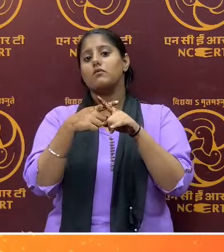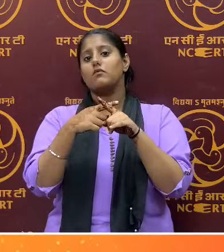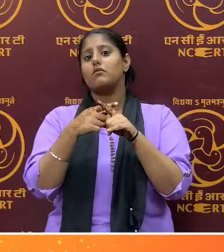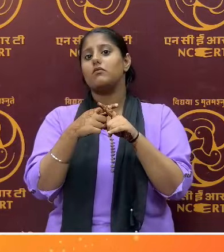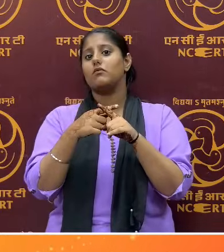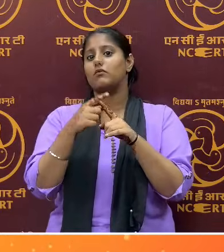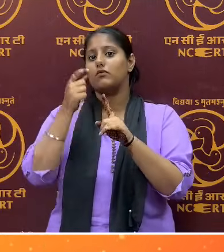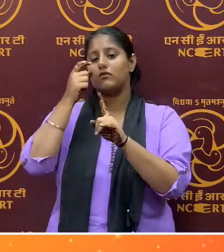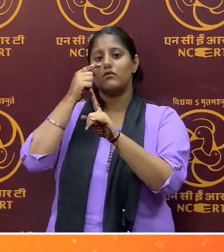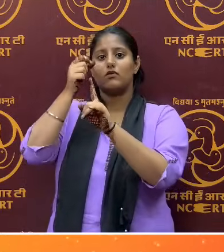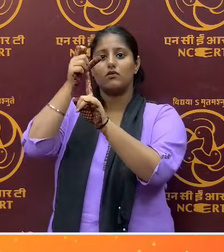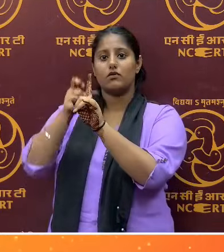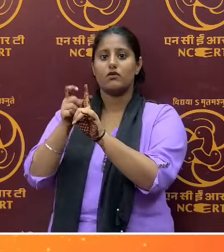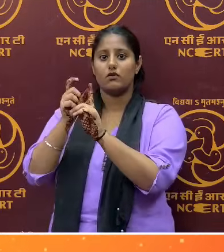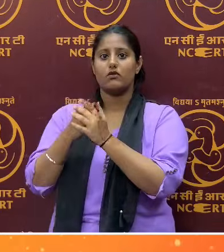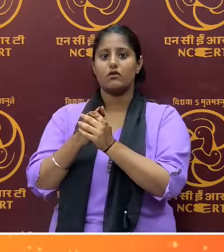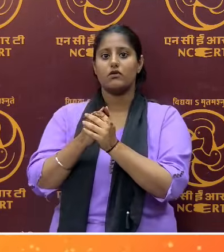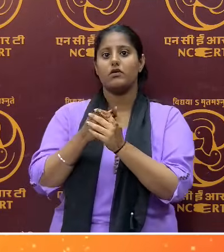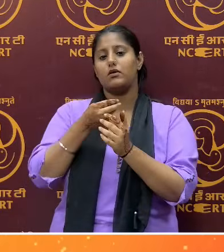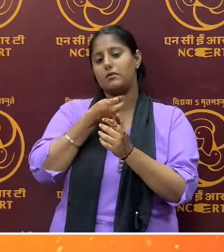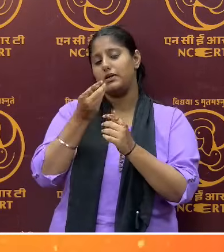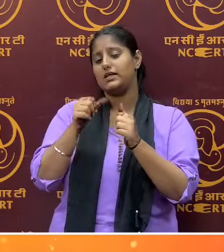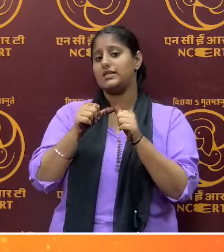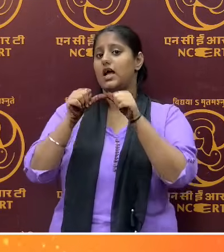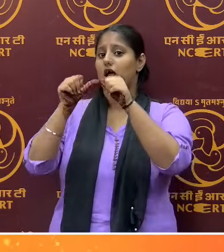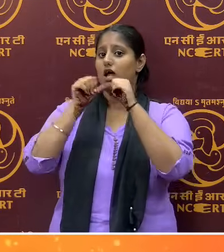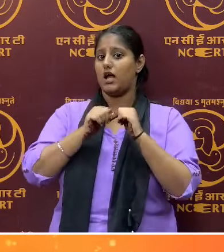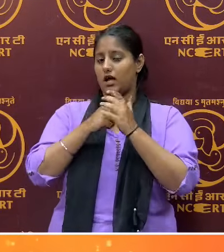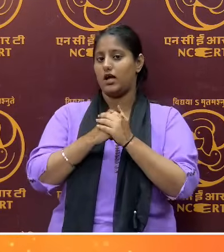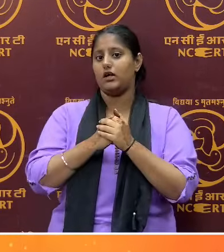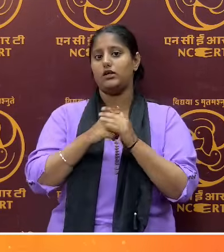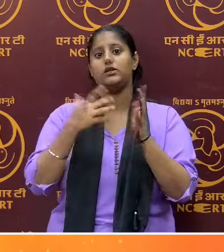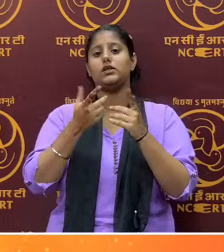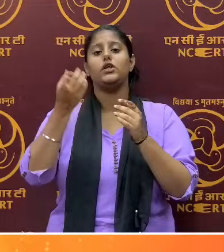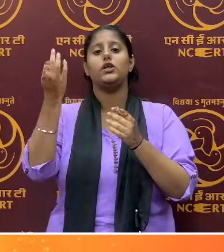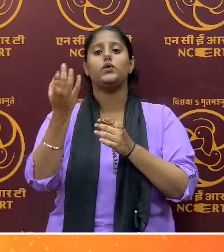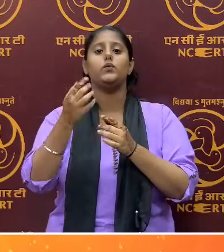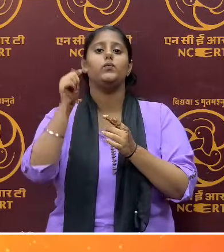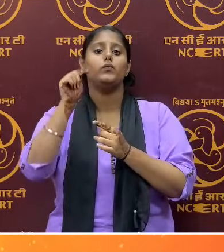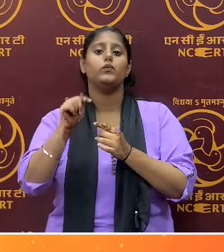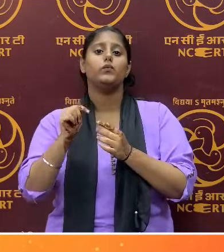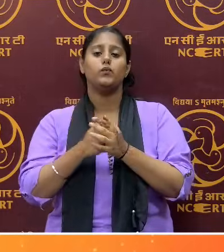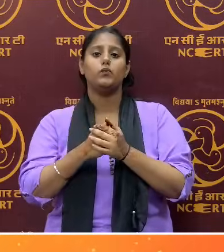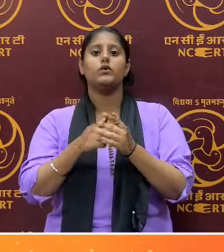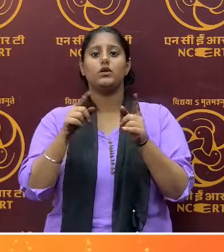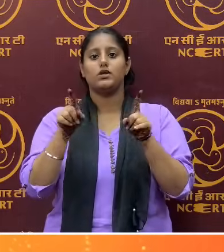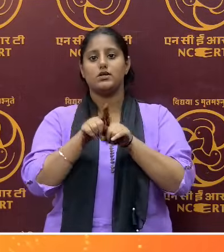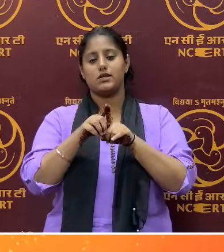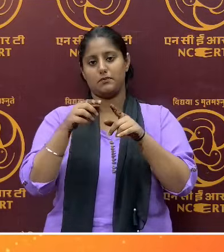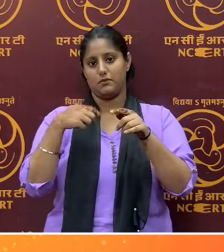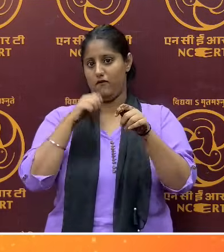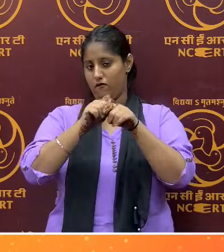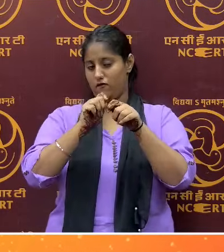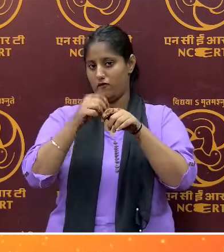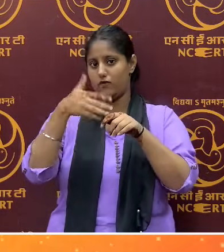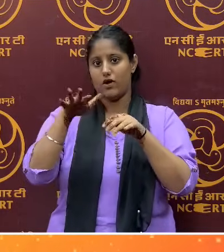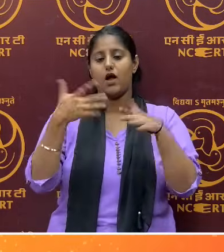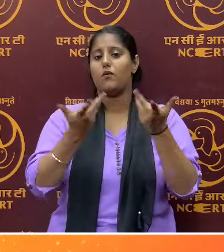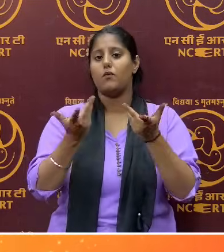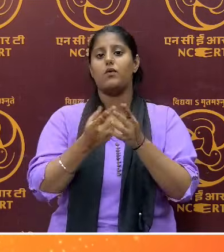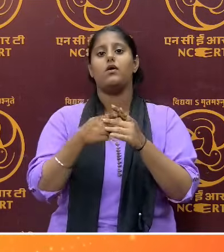sir, simultaneously I would like you to please answer what all new things have been included as far as workflow is concerned, and